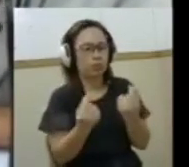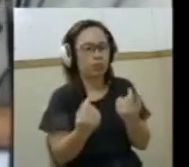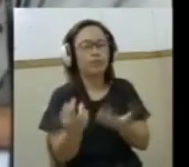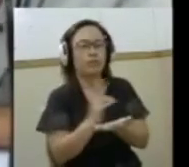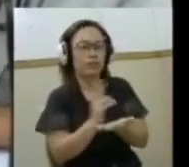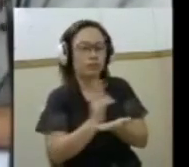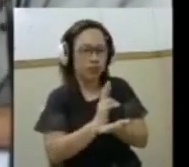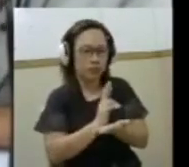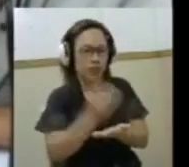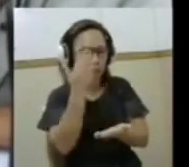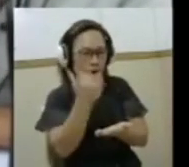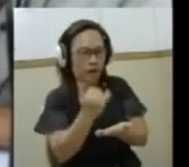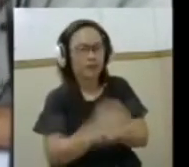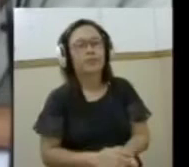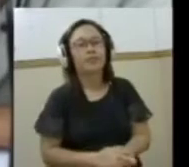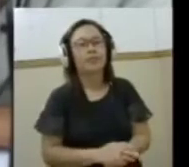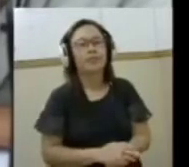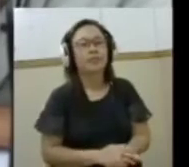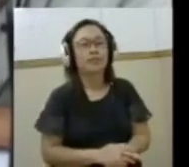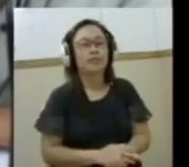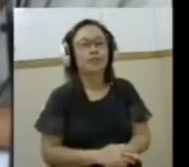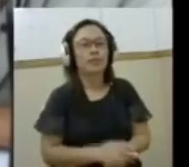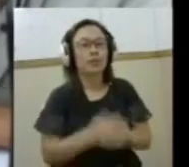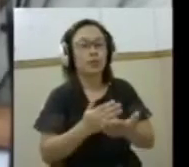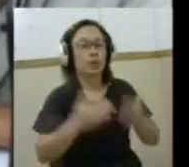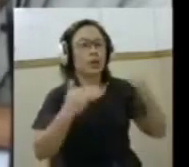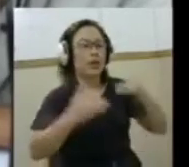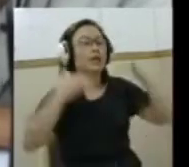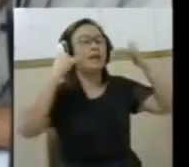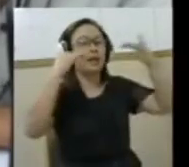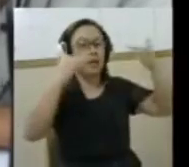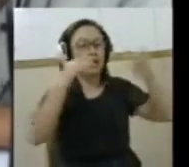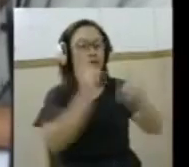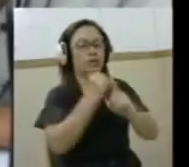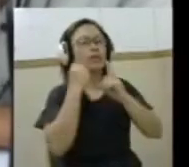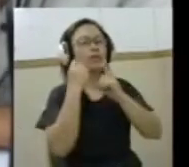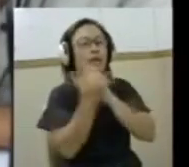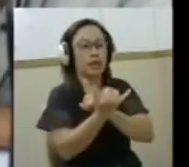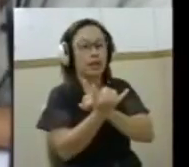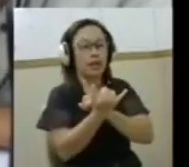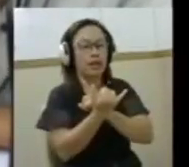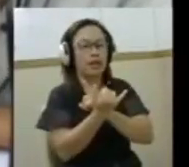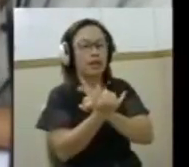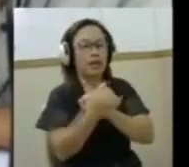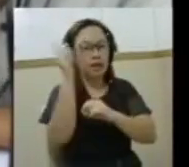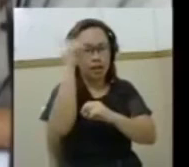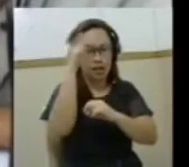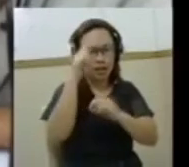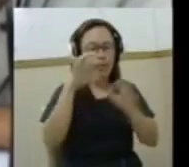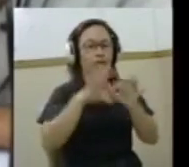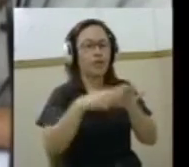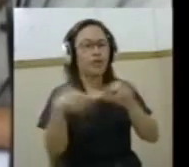Ange, the purpose of having or making research is to enhance society by advancing knowledge through the development of